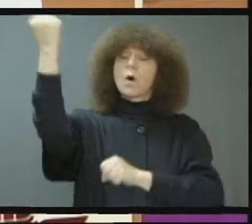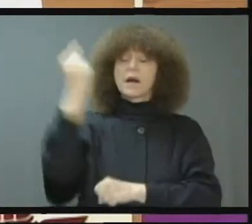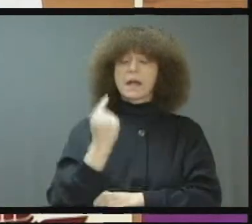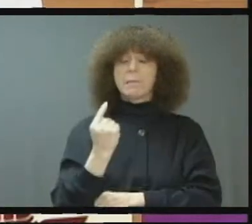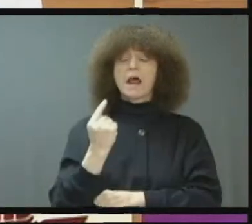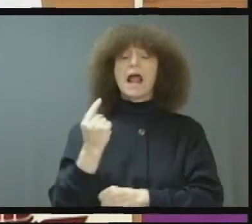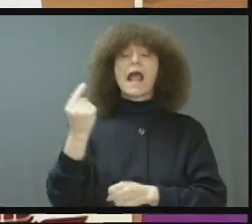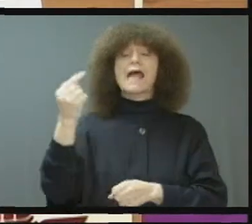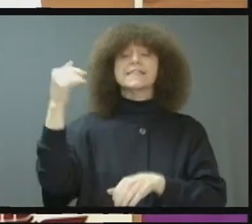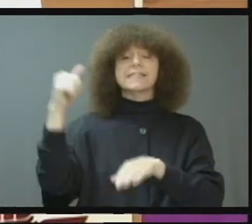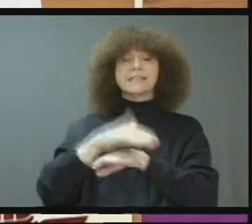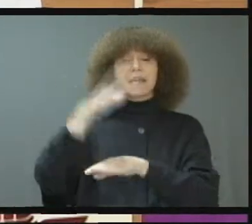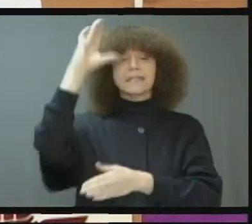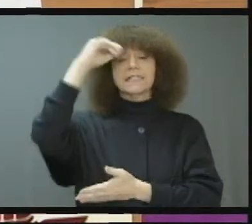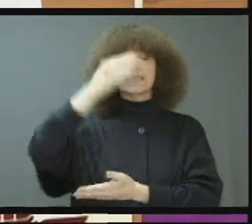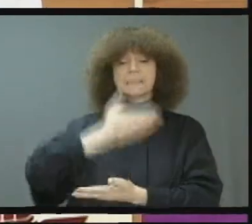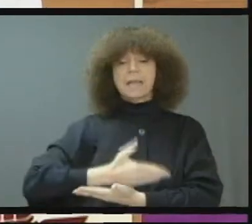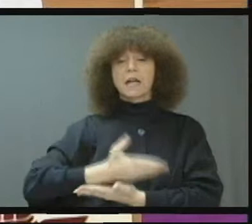people's sins.